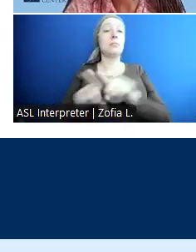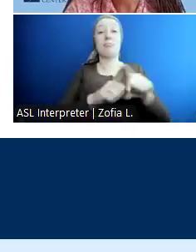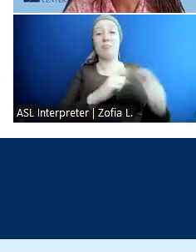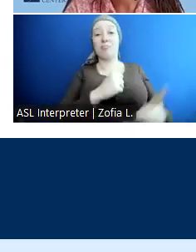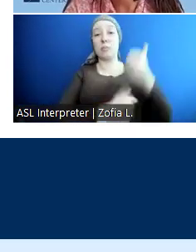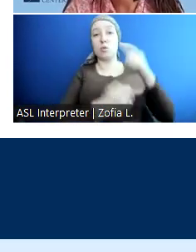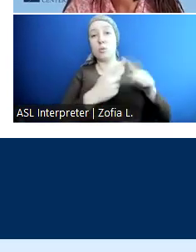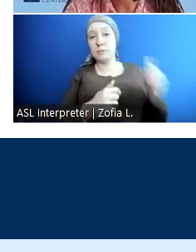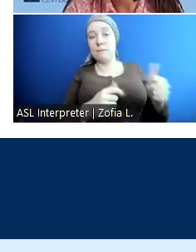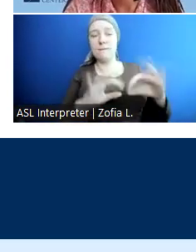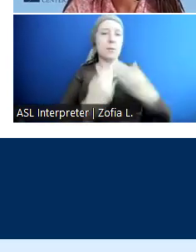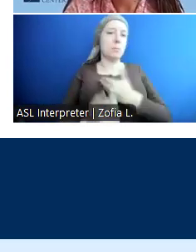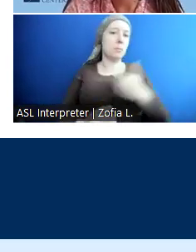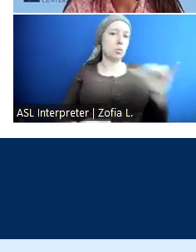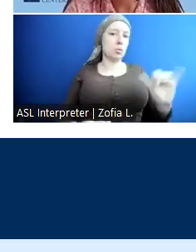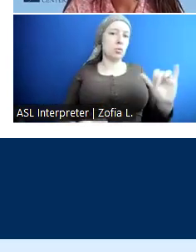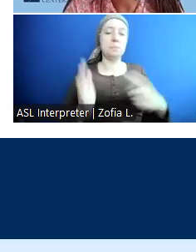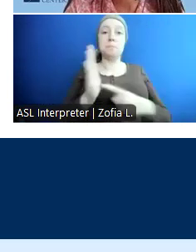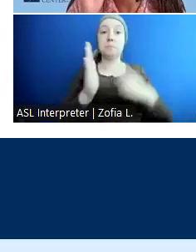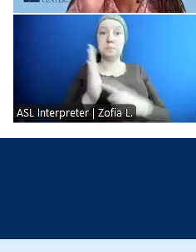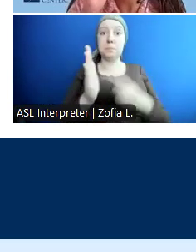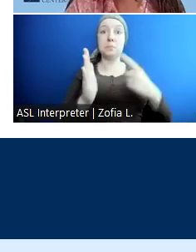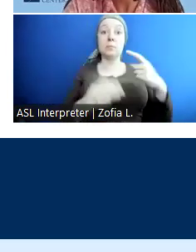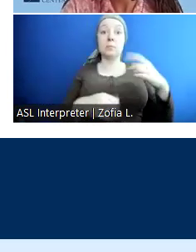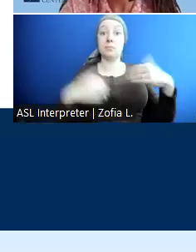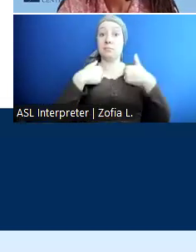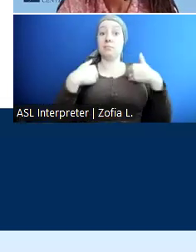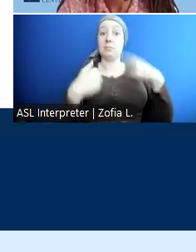themselves and to loved ones as well, and sometimes pets.